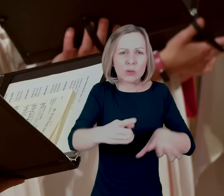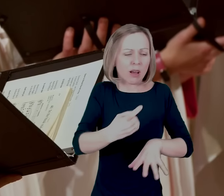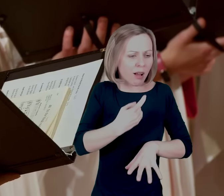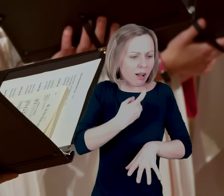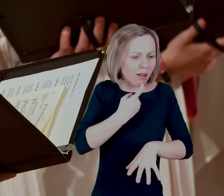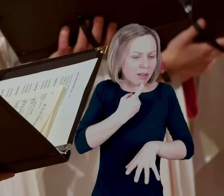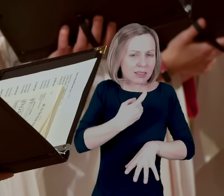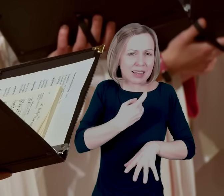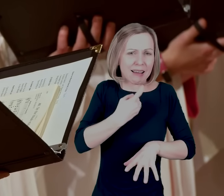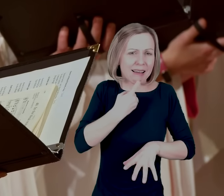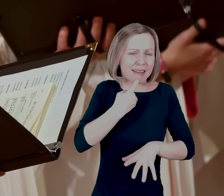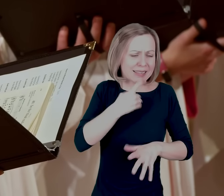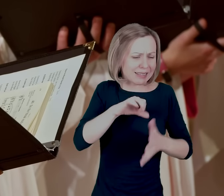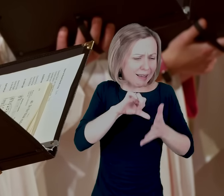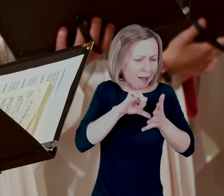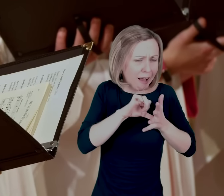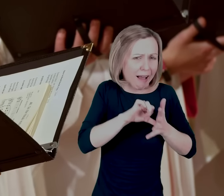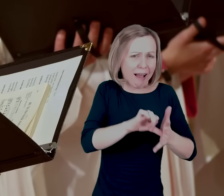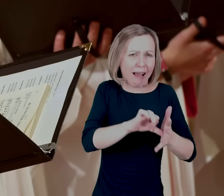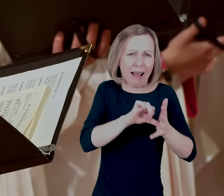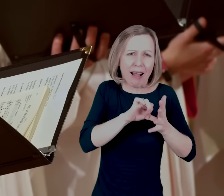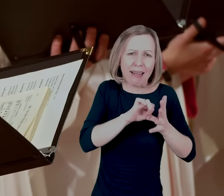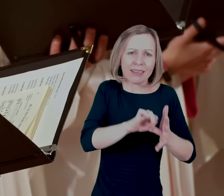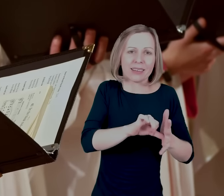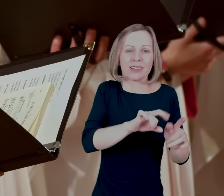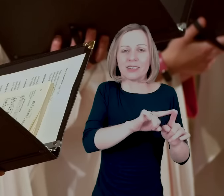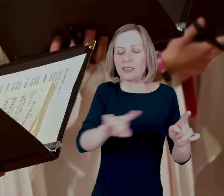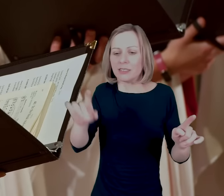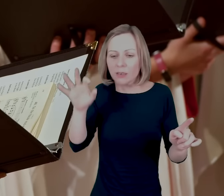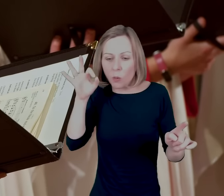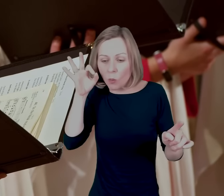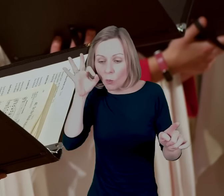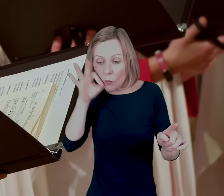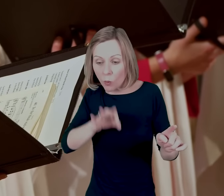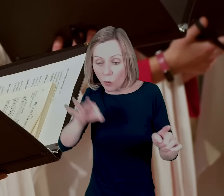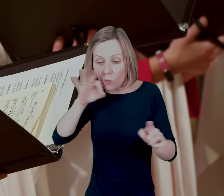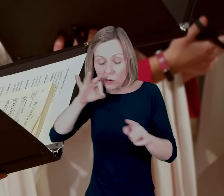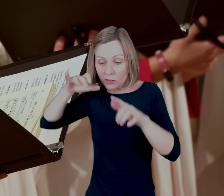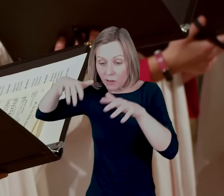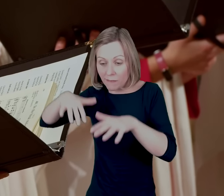Thank you.